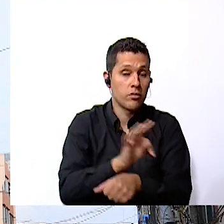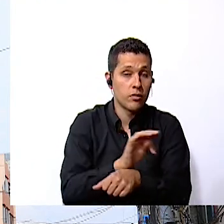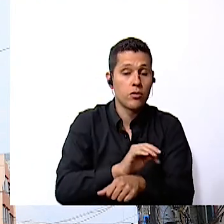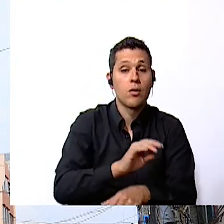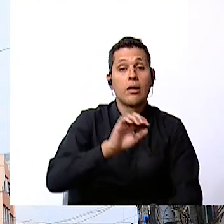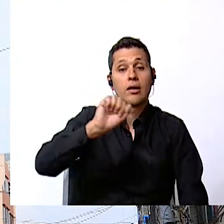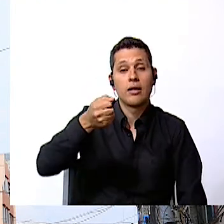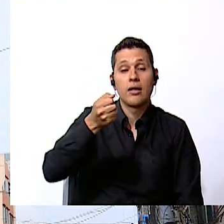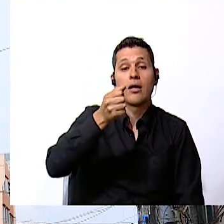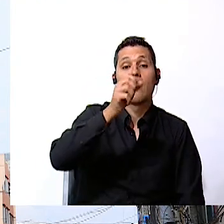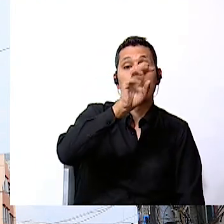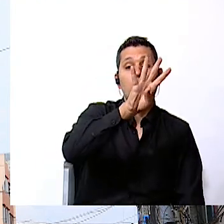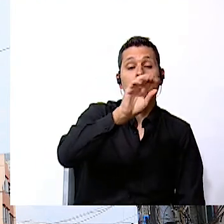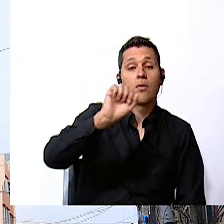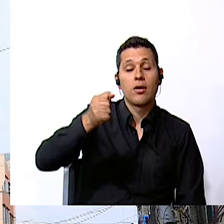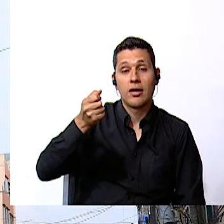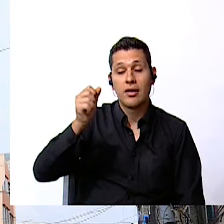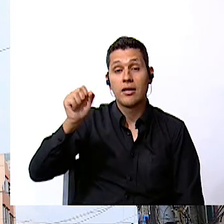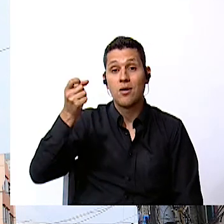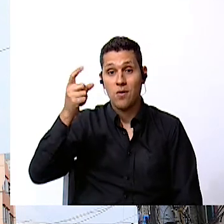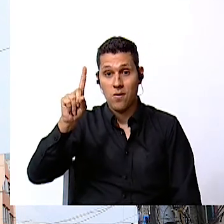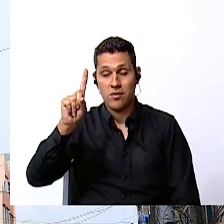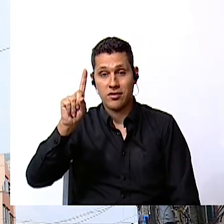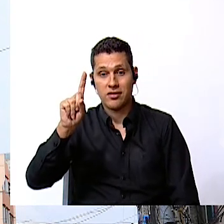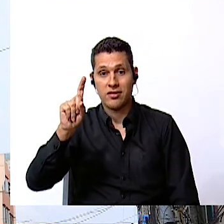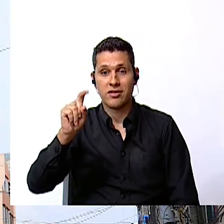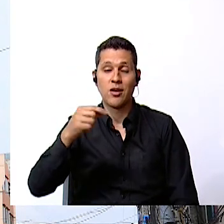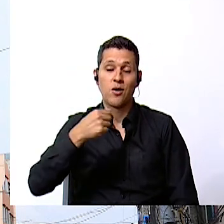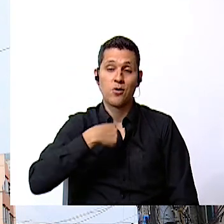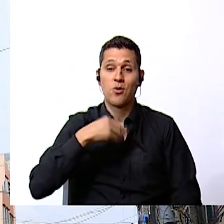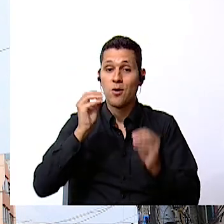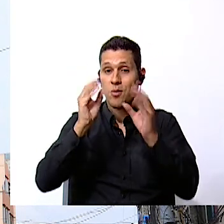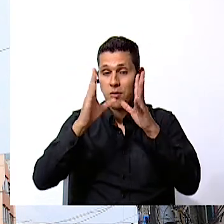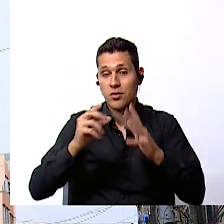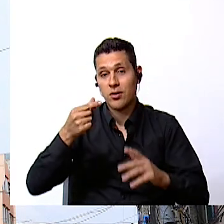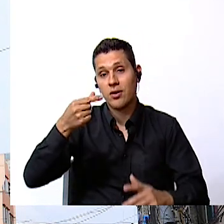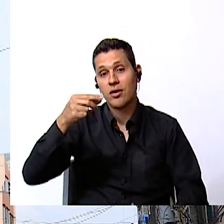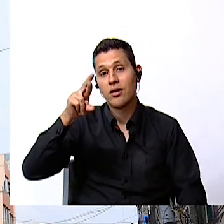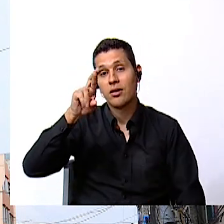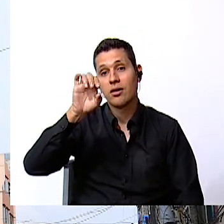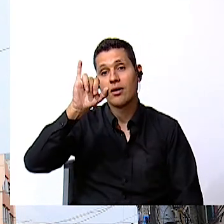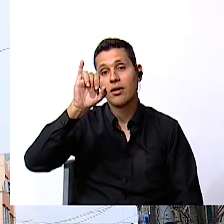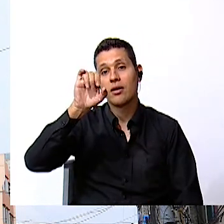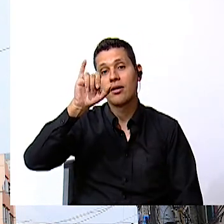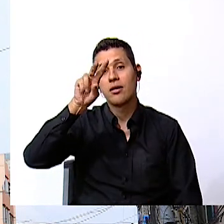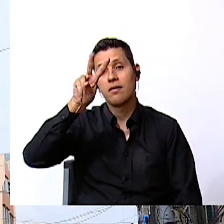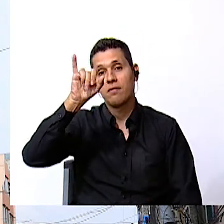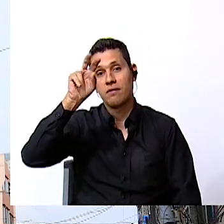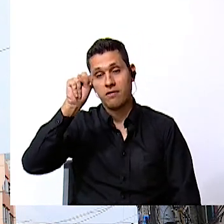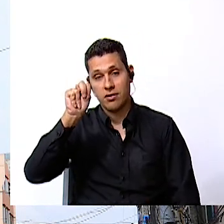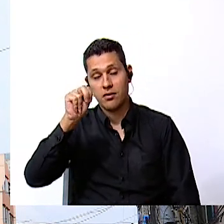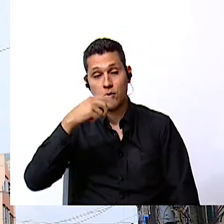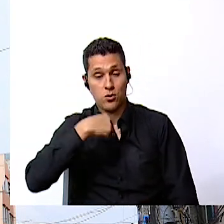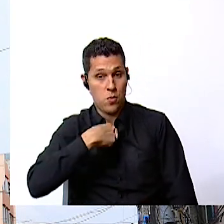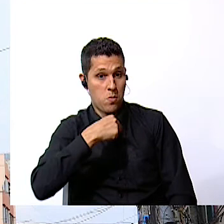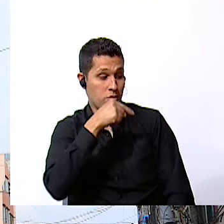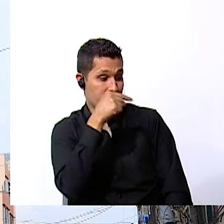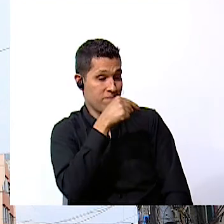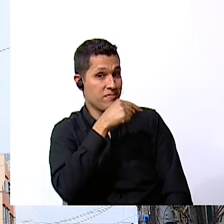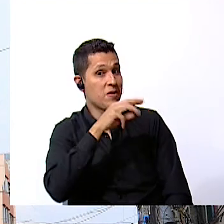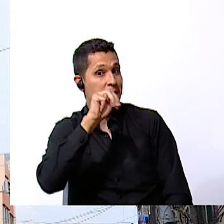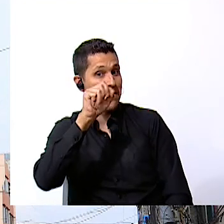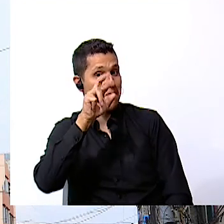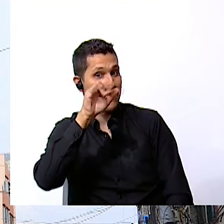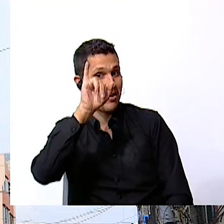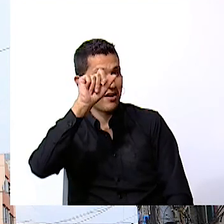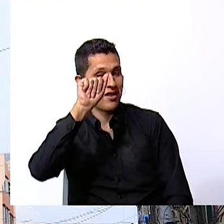Teacher Greivin and I am Maria. Don't forget to wash your hands, wear a face mask,